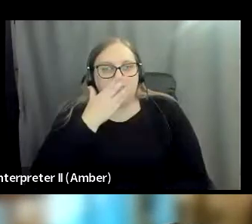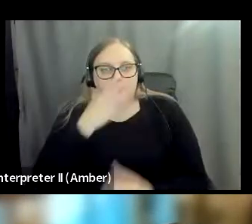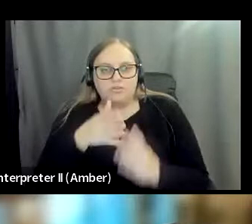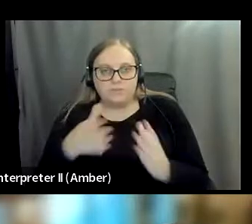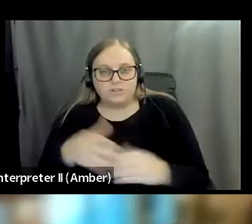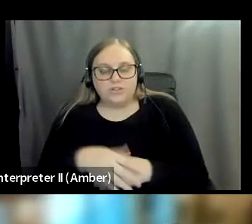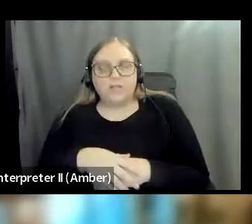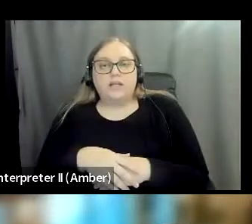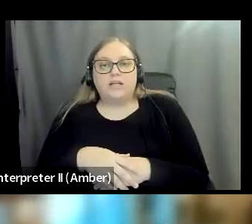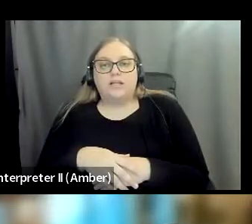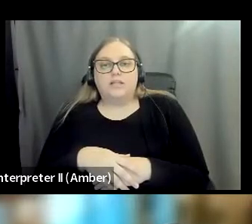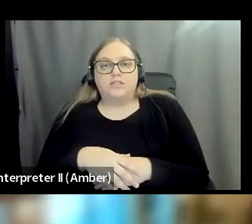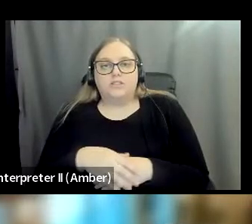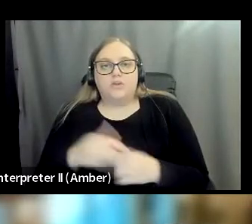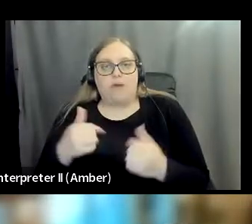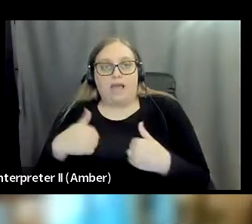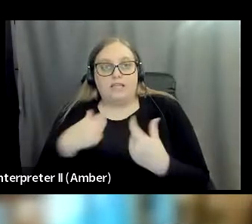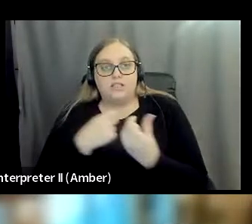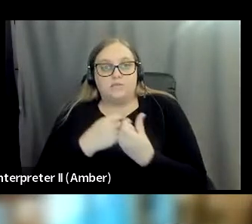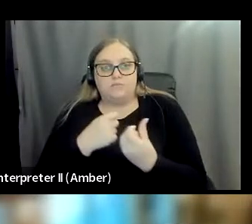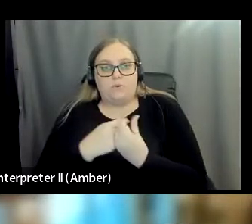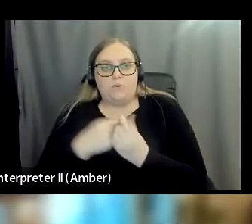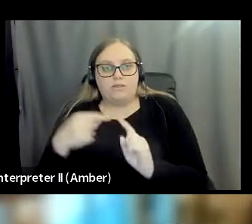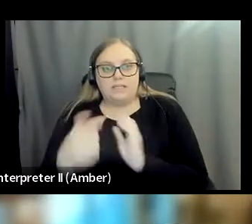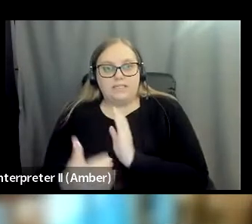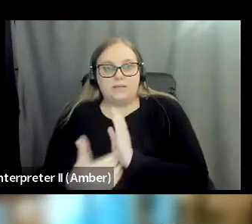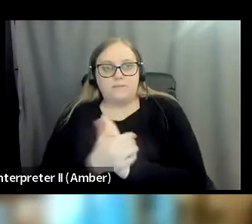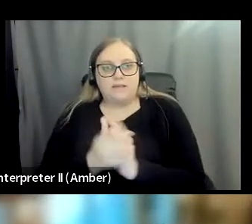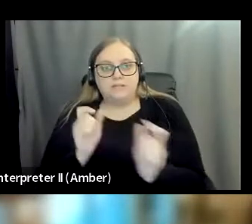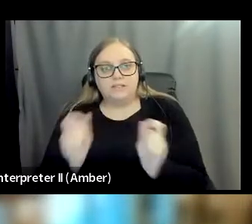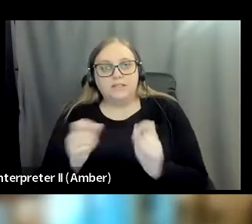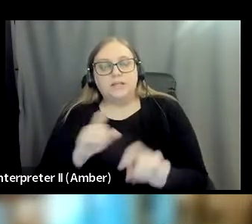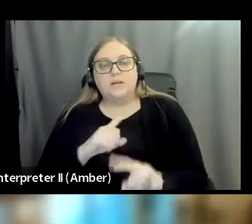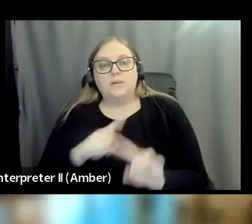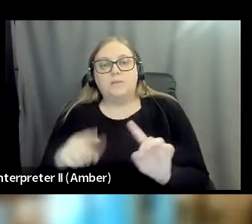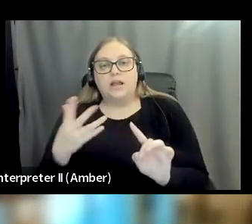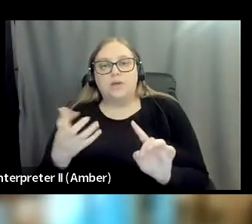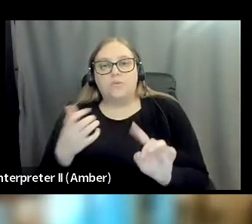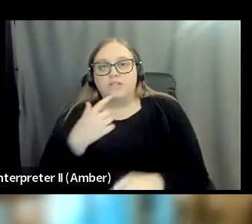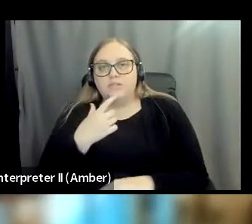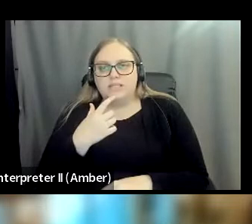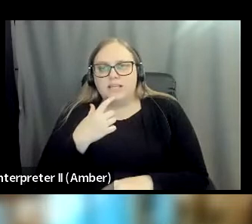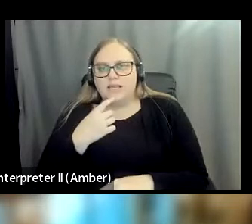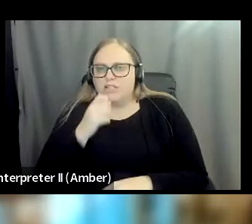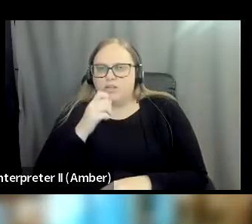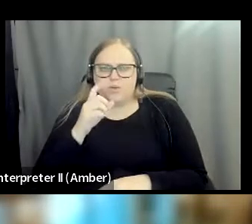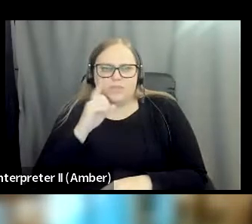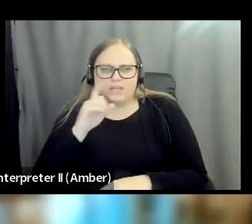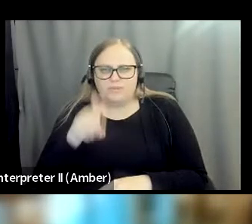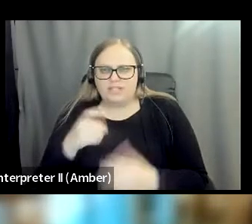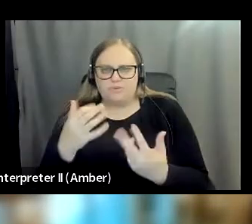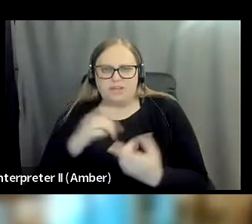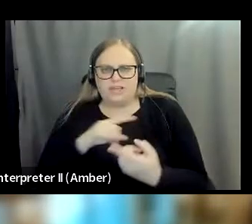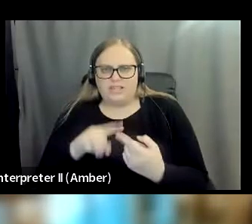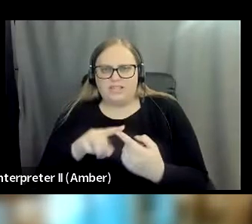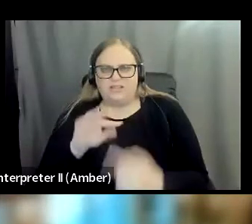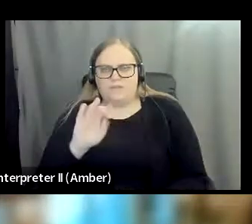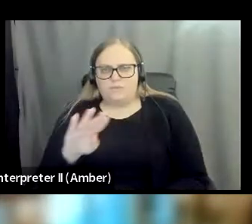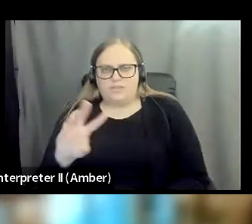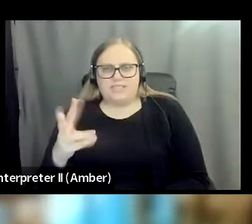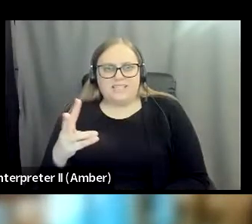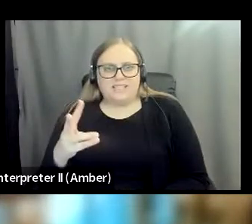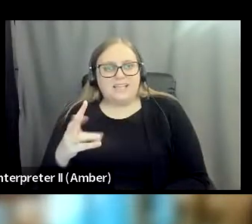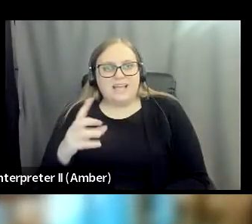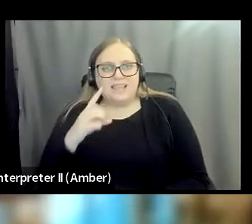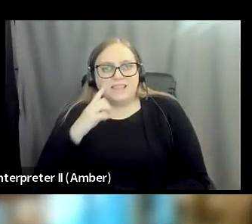Mendelson. I'm going to support this amendment, but I want to say that I don't think we need to wait till February 6th. I